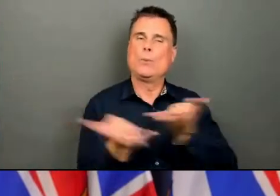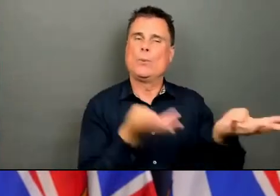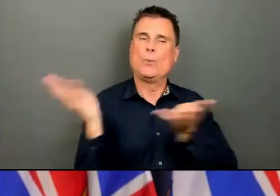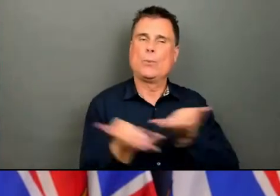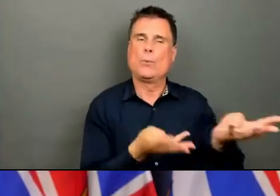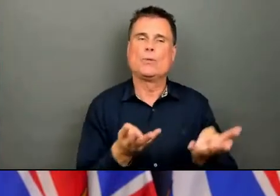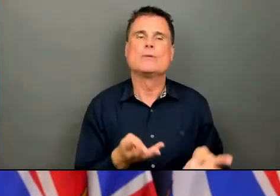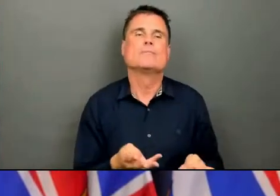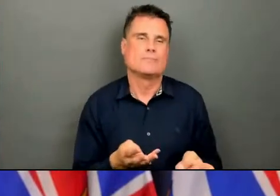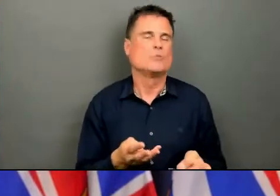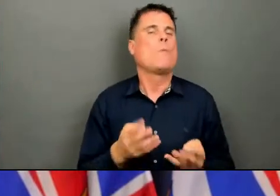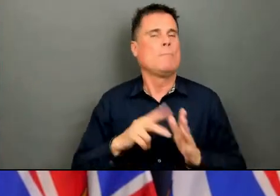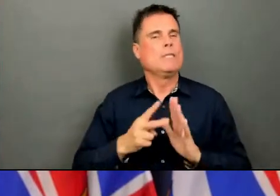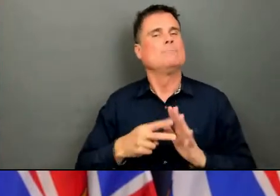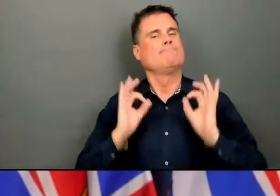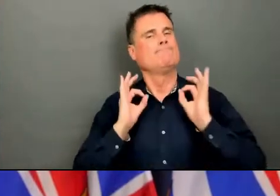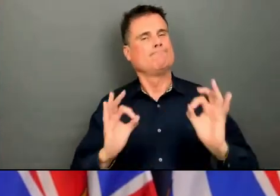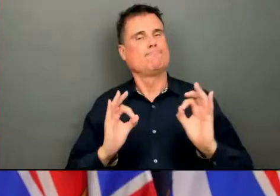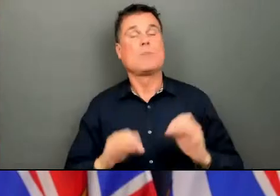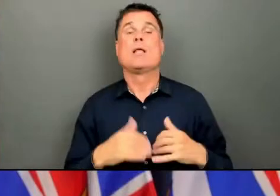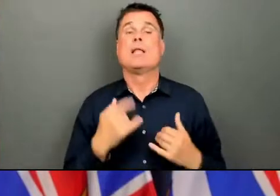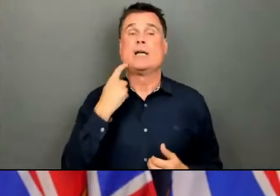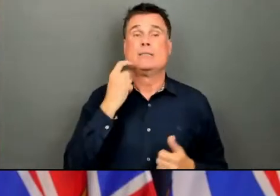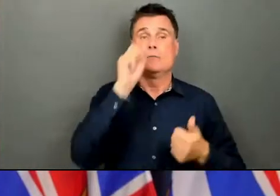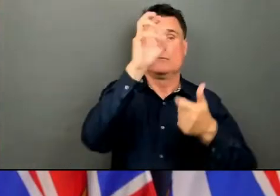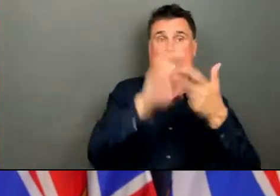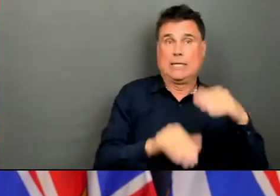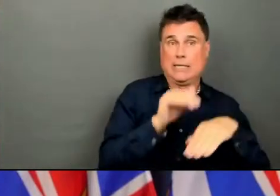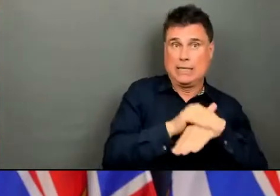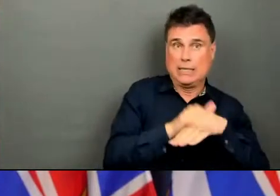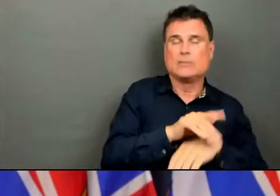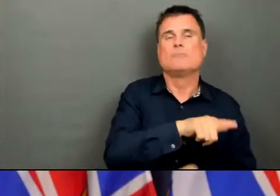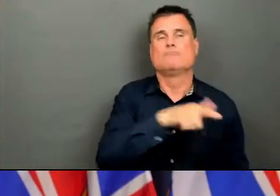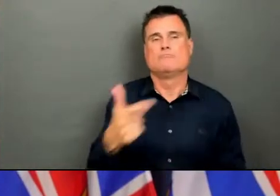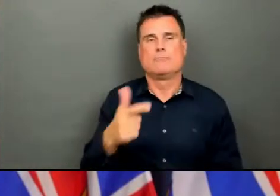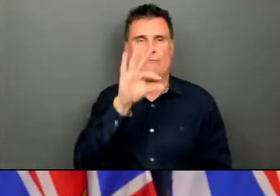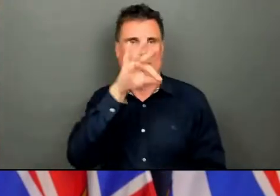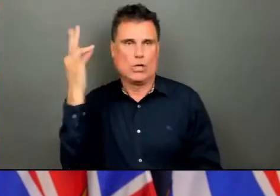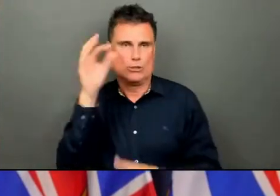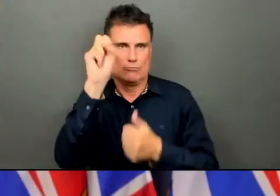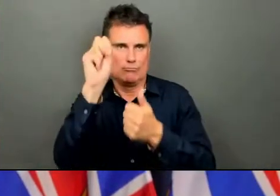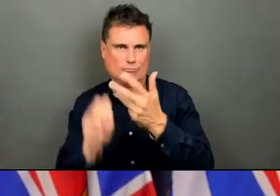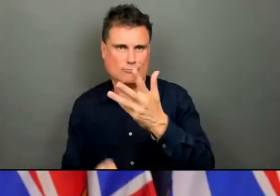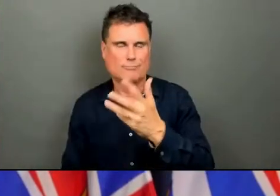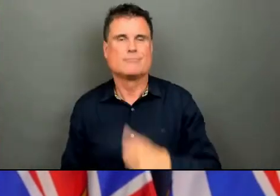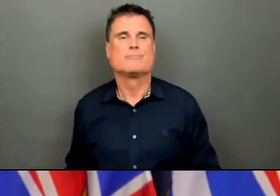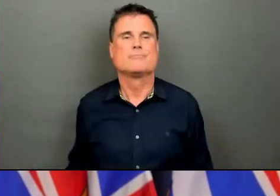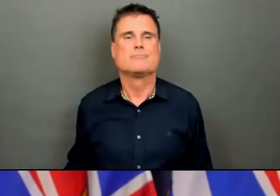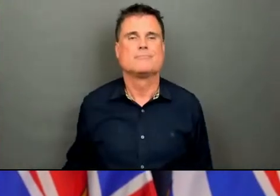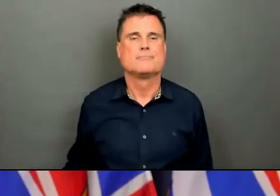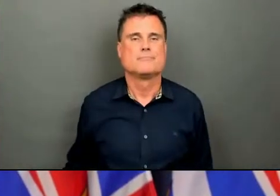avons 120 nouveaux cas qui ont testé positifs pour COVID-19, pour un total de